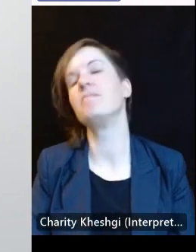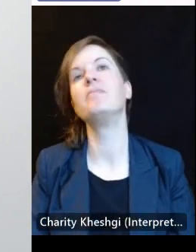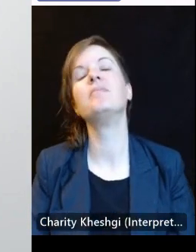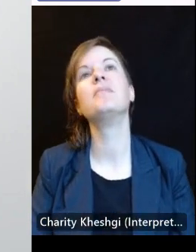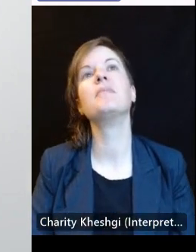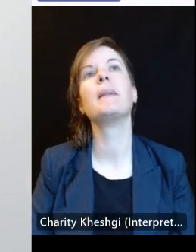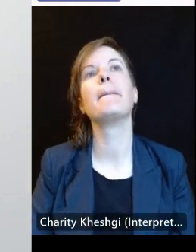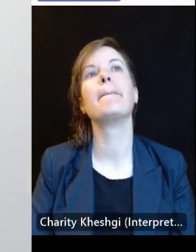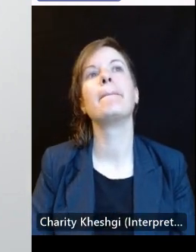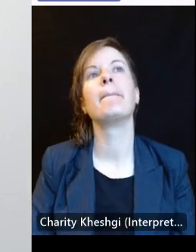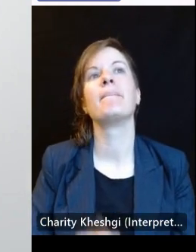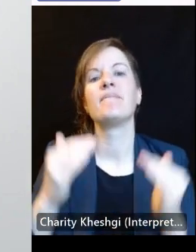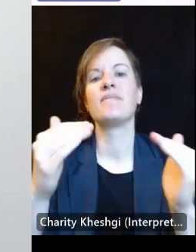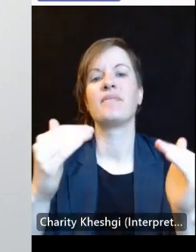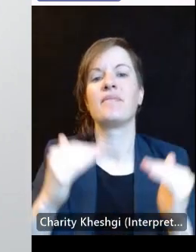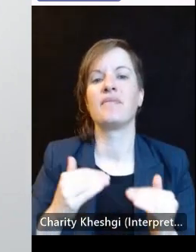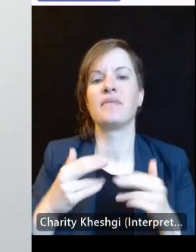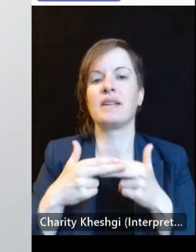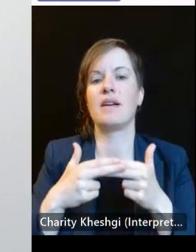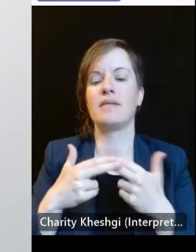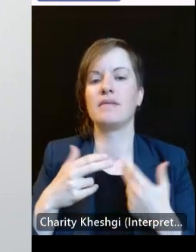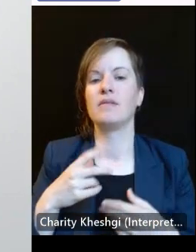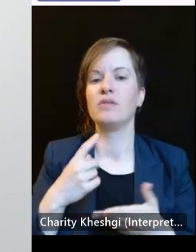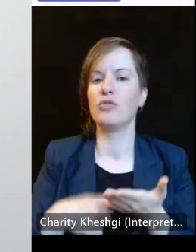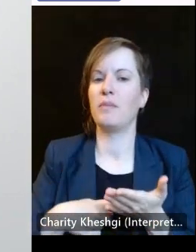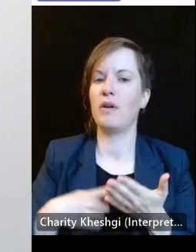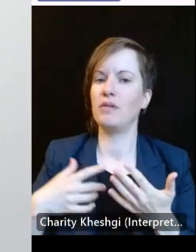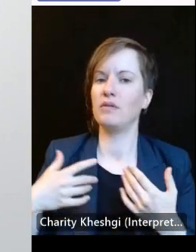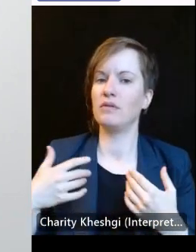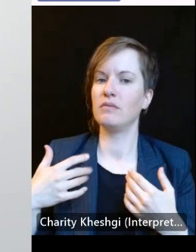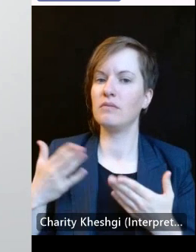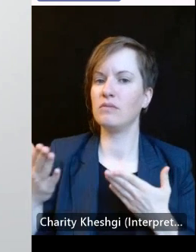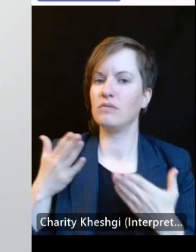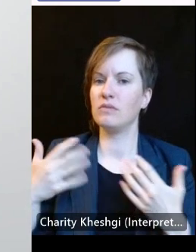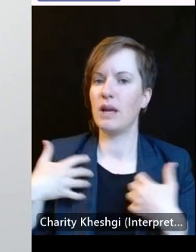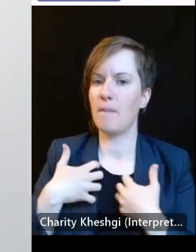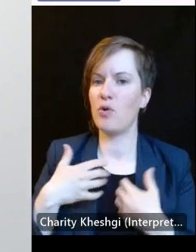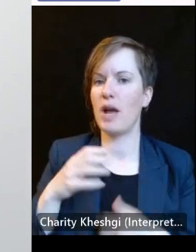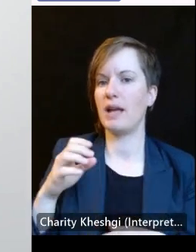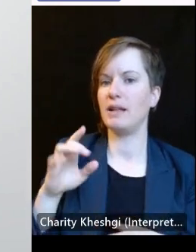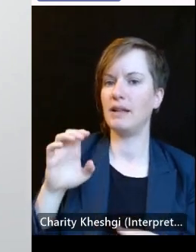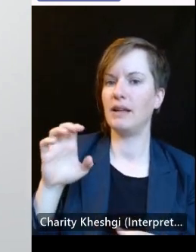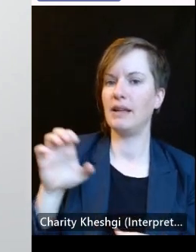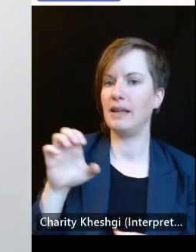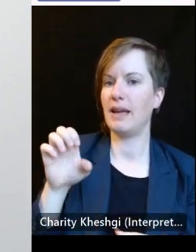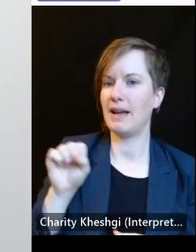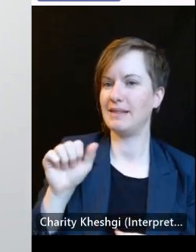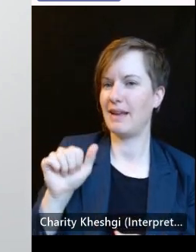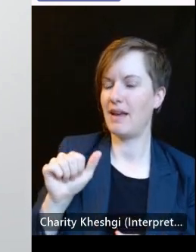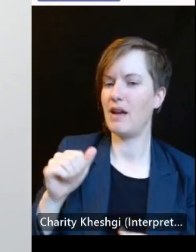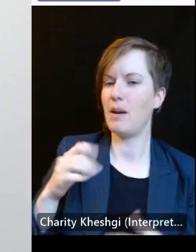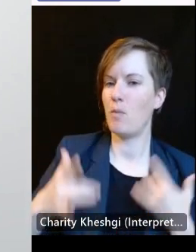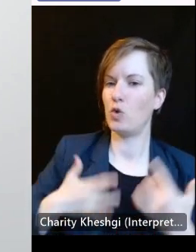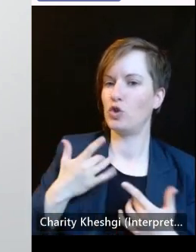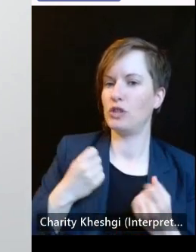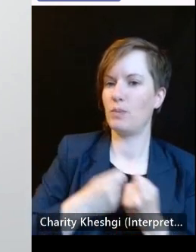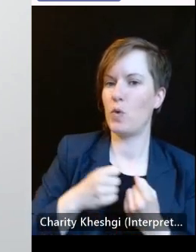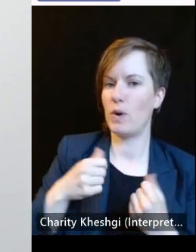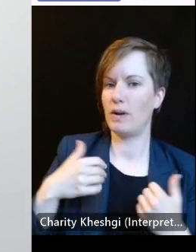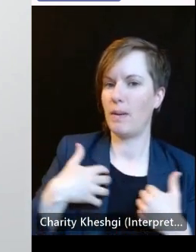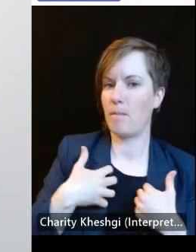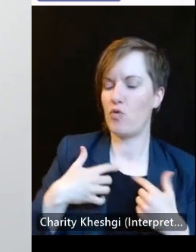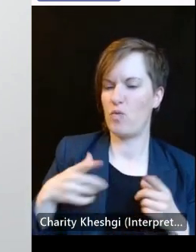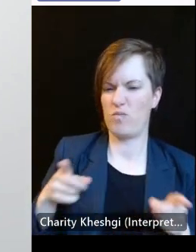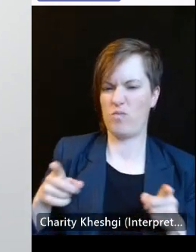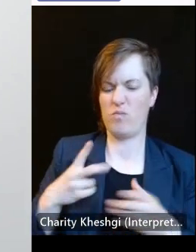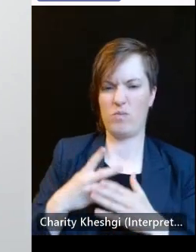emotional support animals. The issue of service animals and ESAs, emotional support animals, is a very important one with respect to